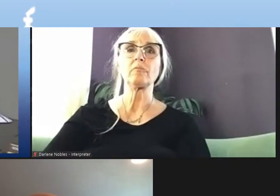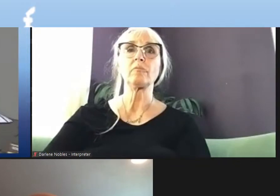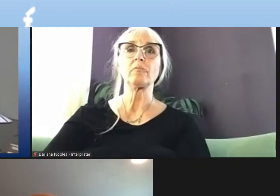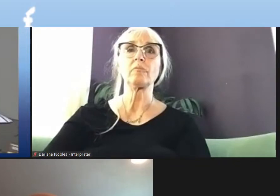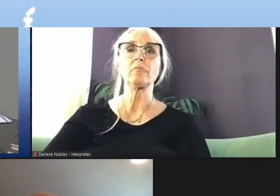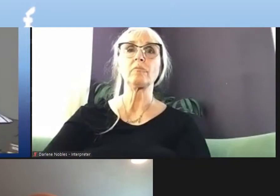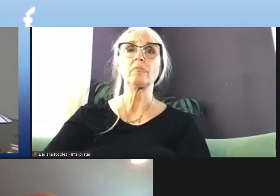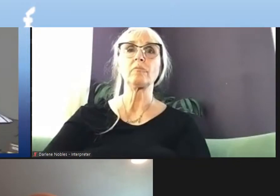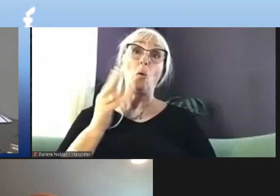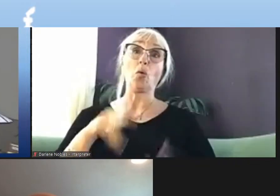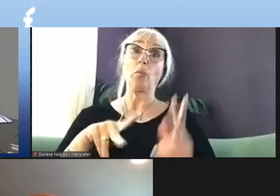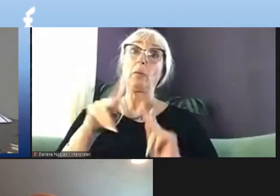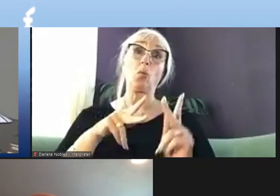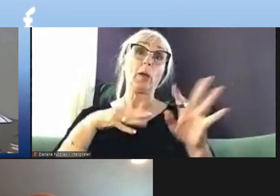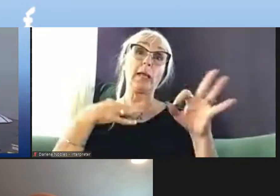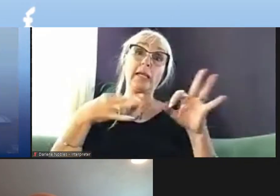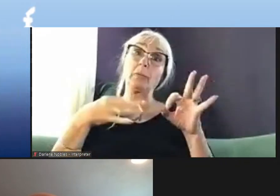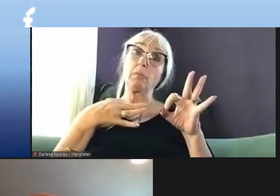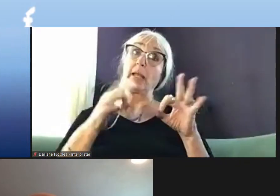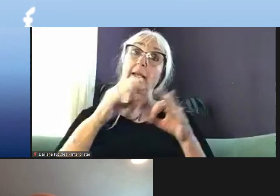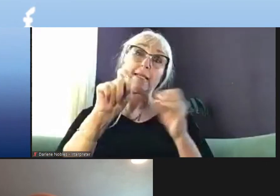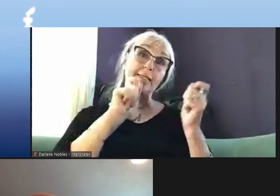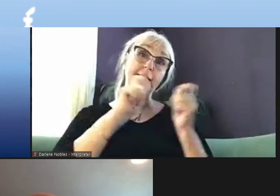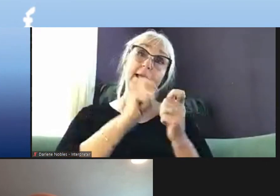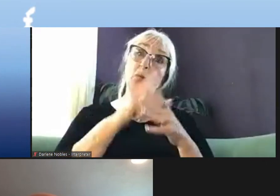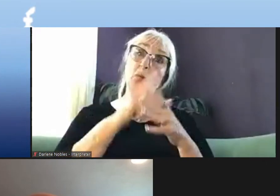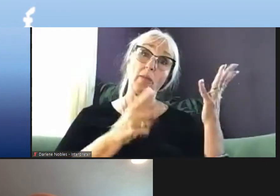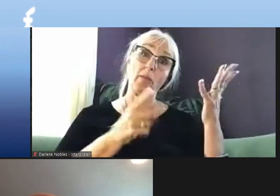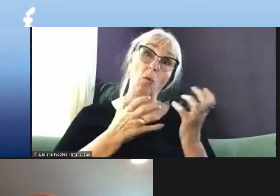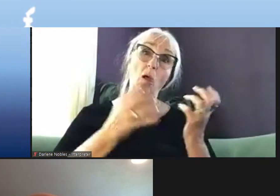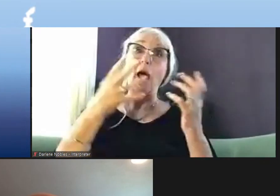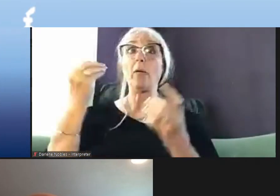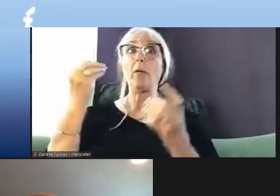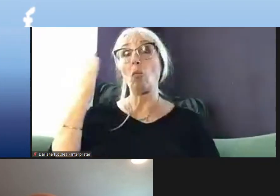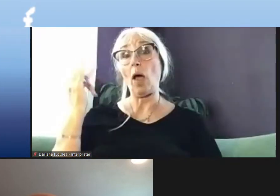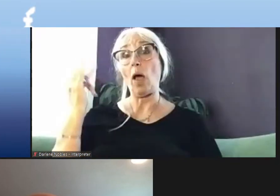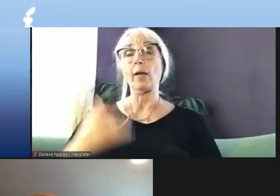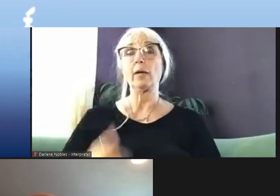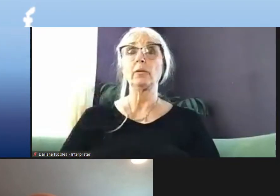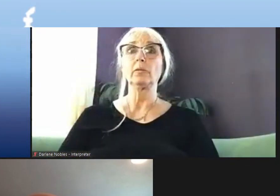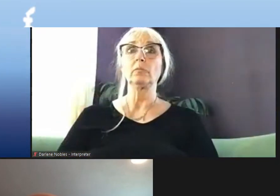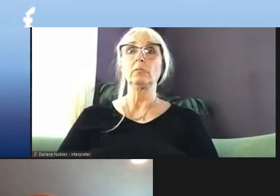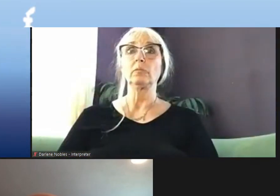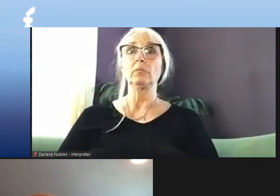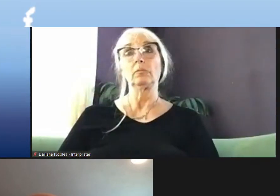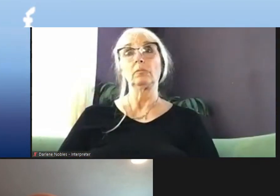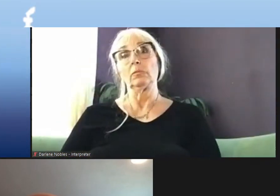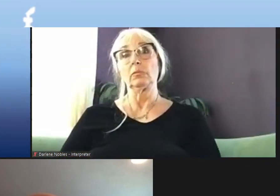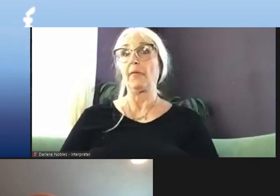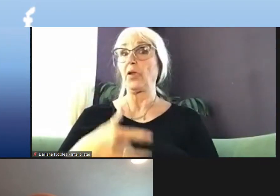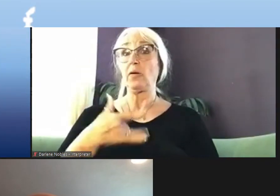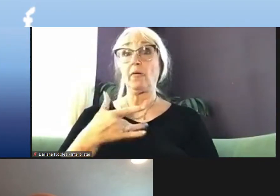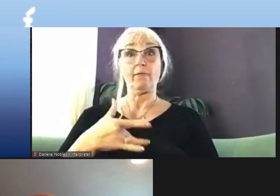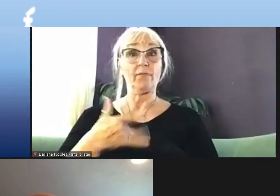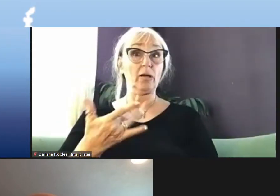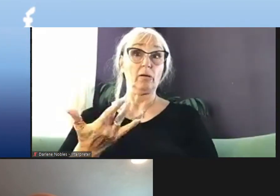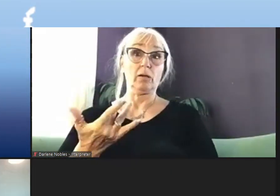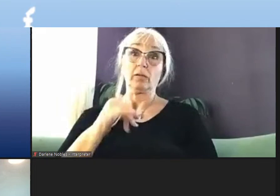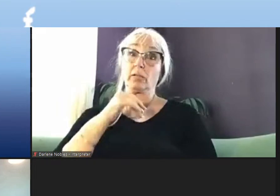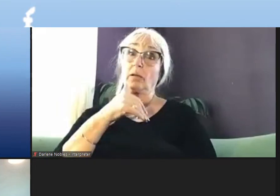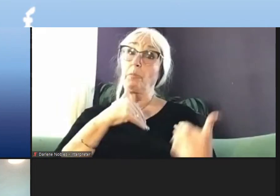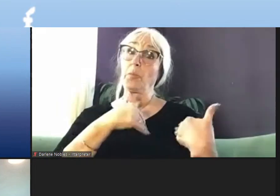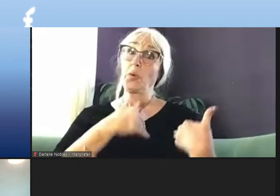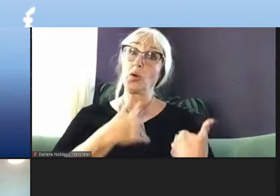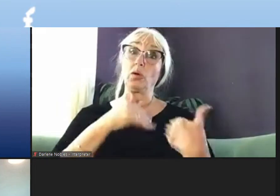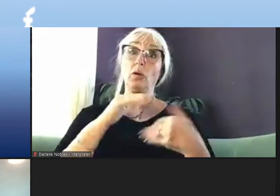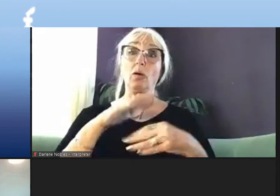Okay. Well, I mean, if you don't feel like it's put an undue burden on your office, that's